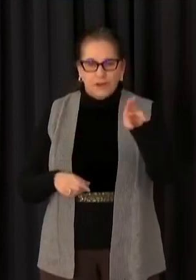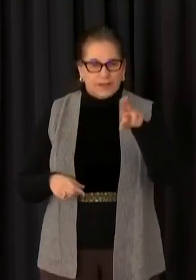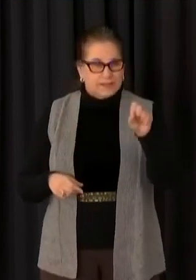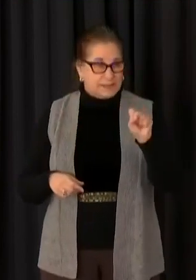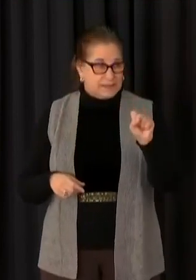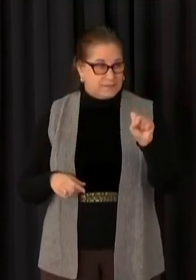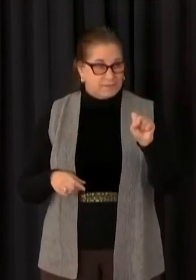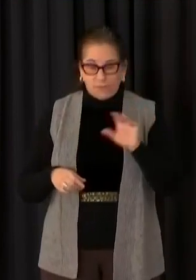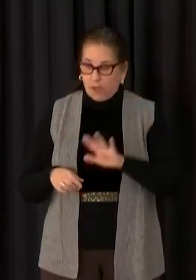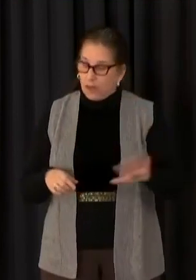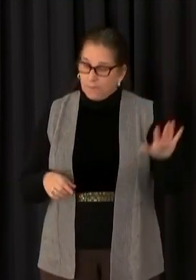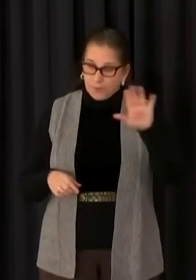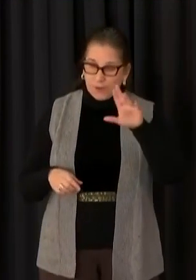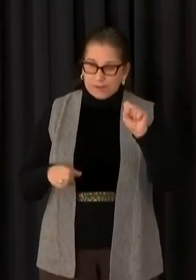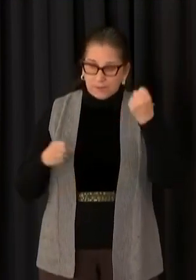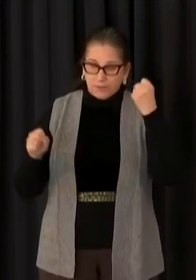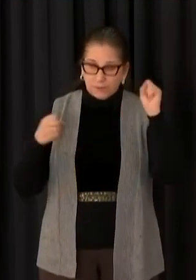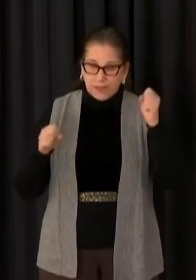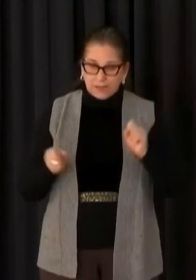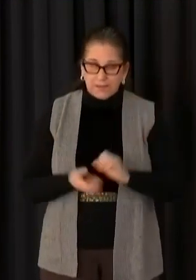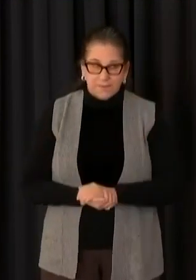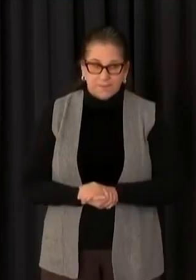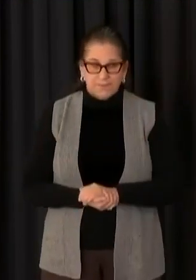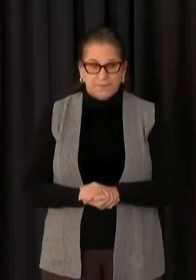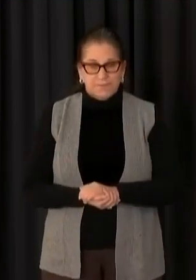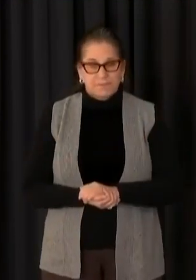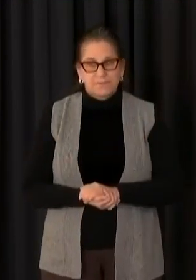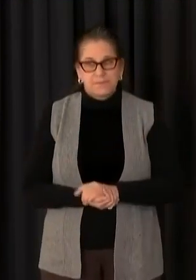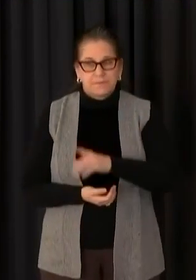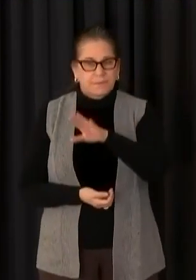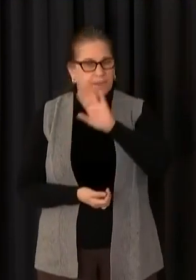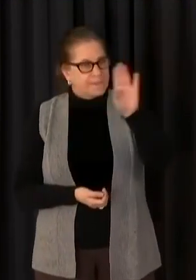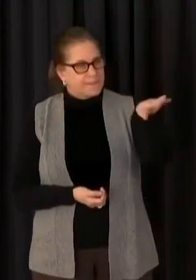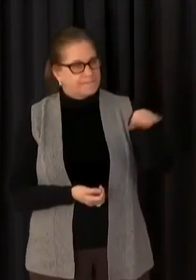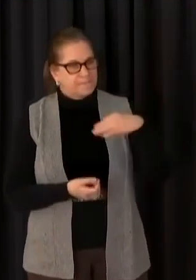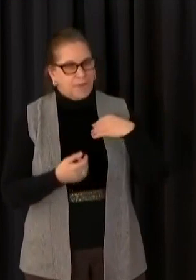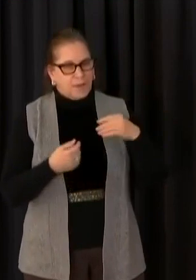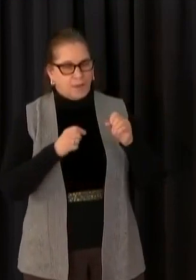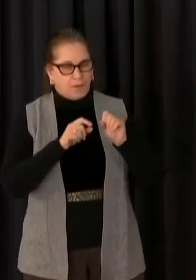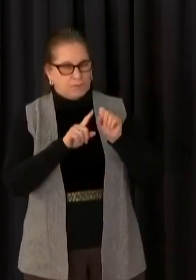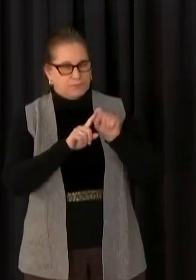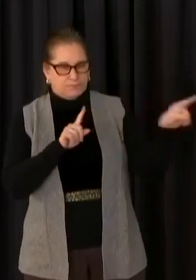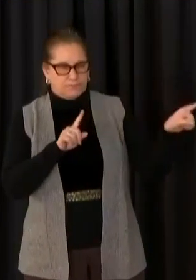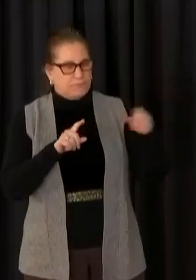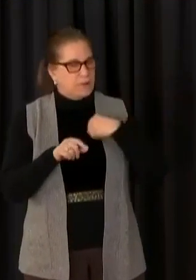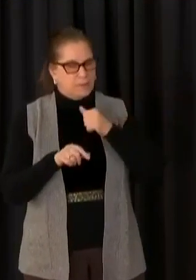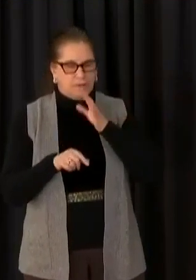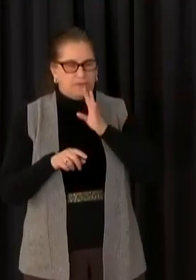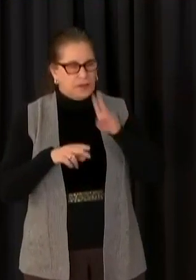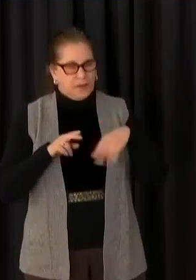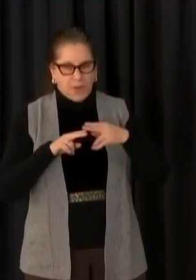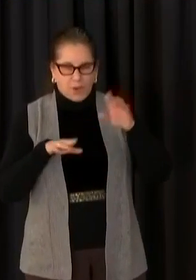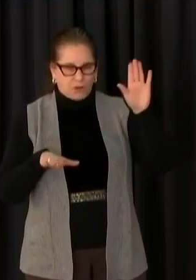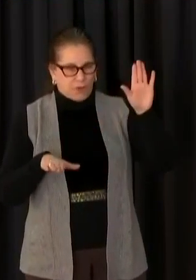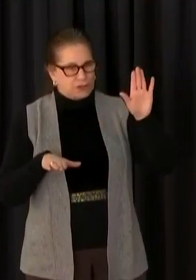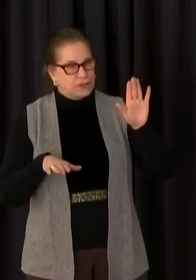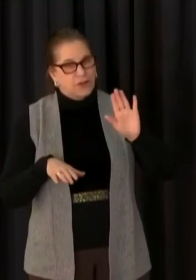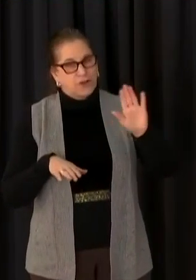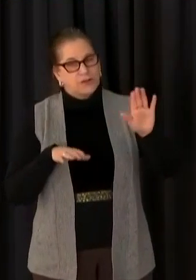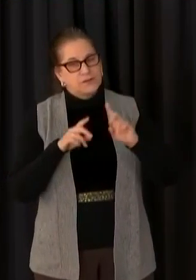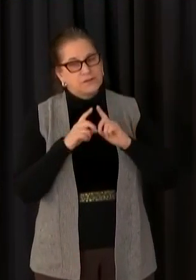benefit from that. And Chief, if I could, an off-topic question unrelated to the inauguration, but your department